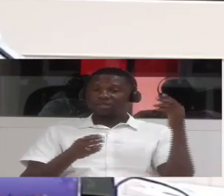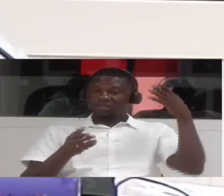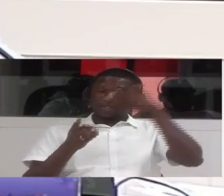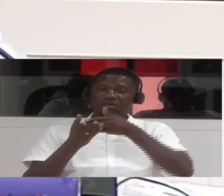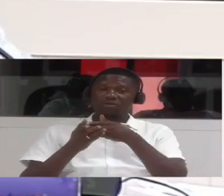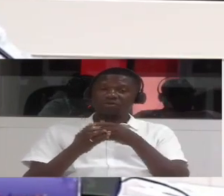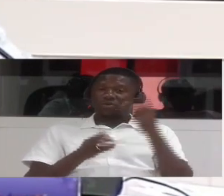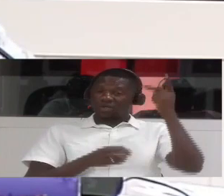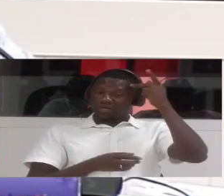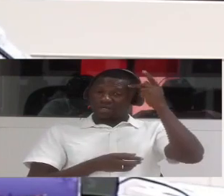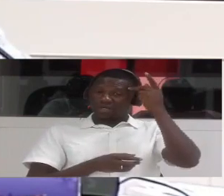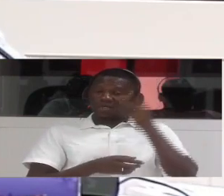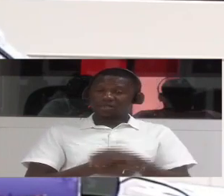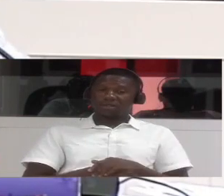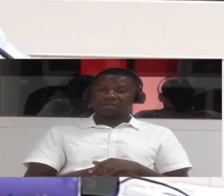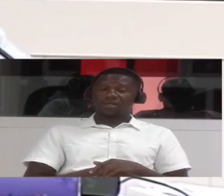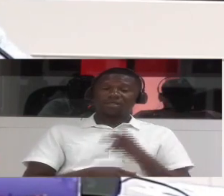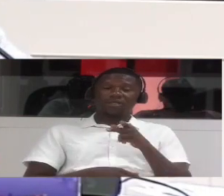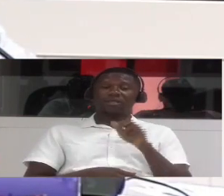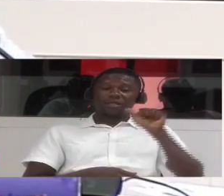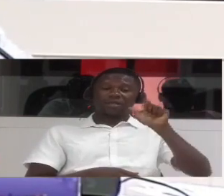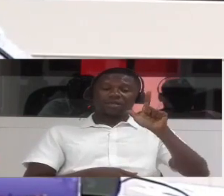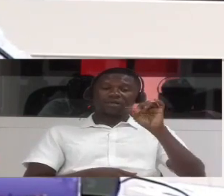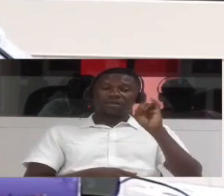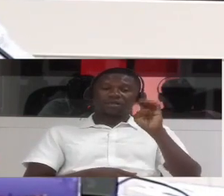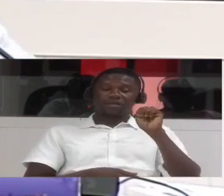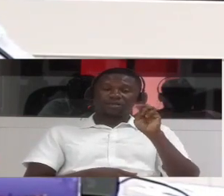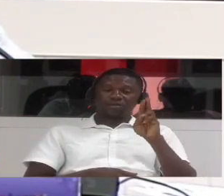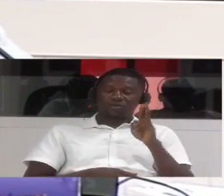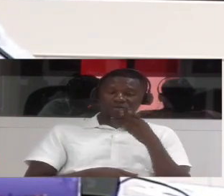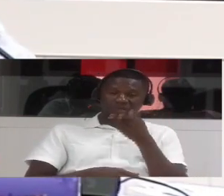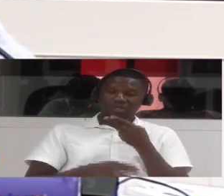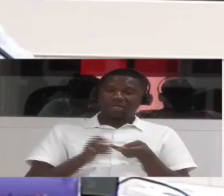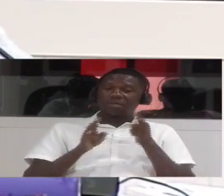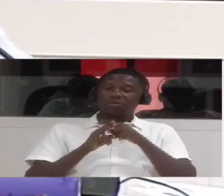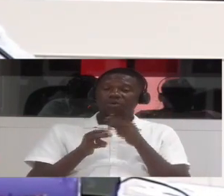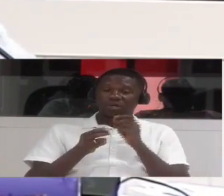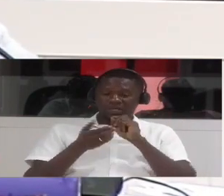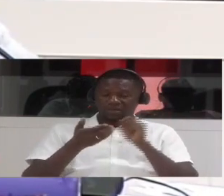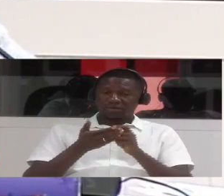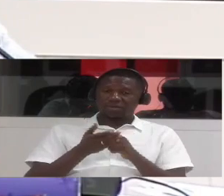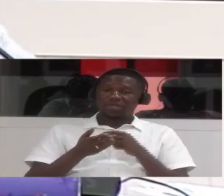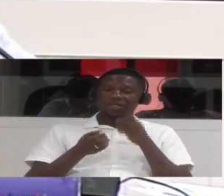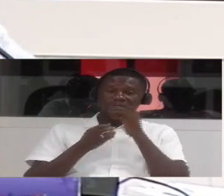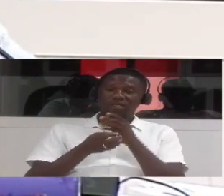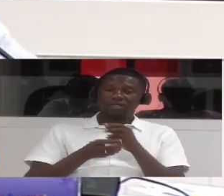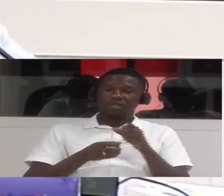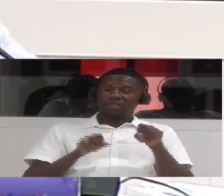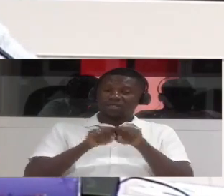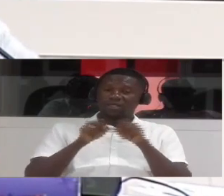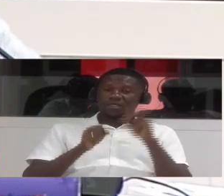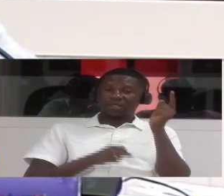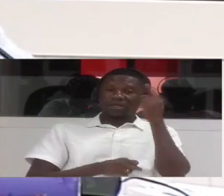reporter in this instance, and Serif was the editor. Yes, so they reported that a helicopter, Senegalese helicopter, had circled